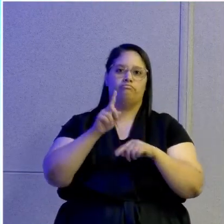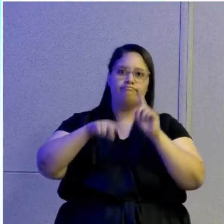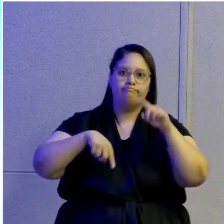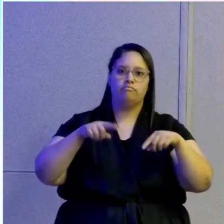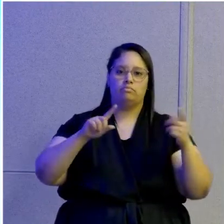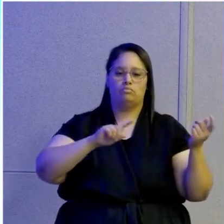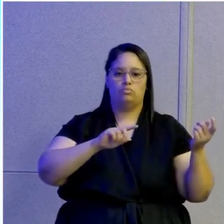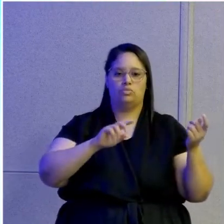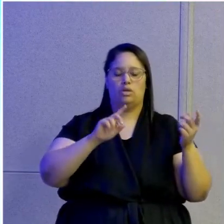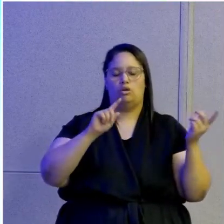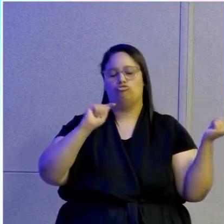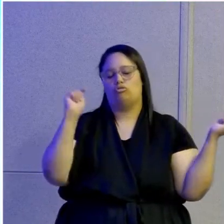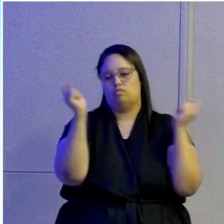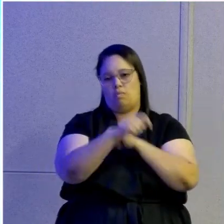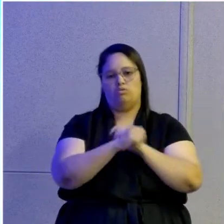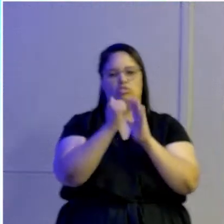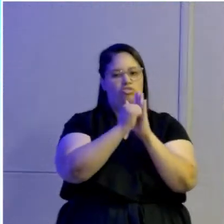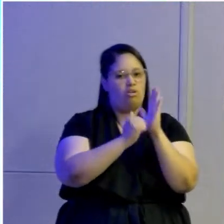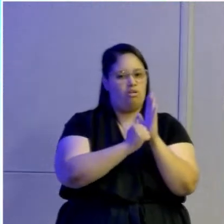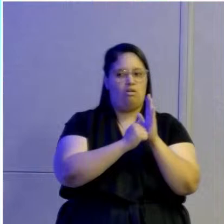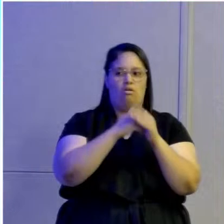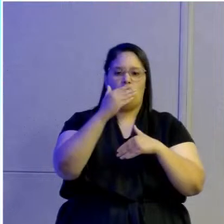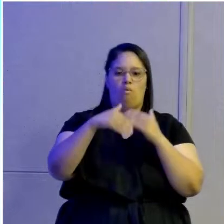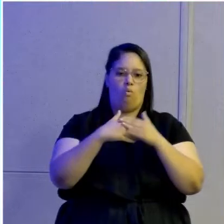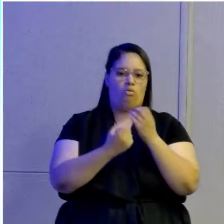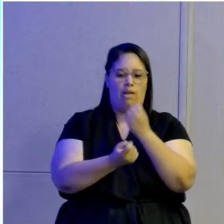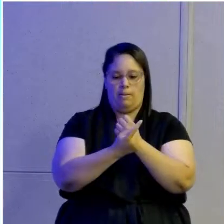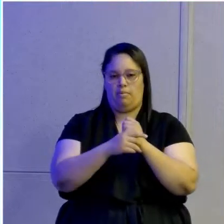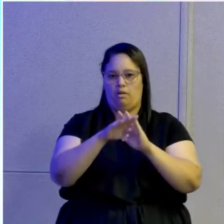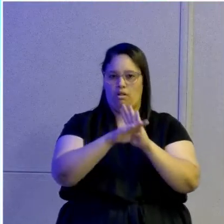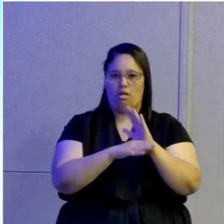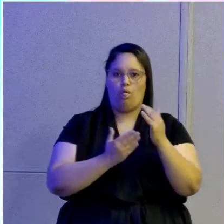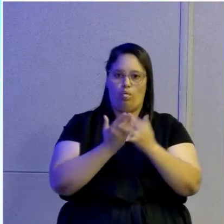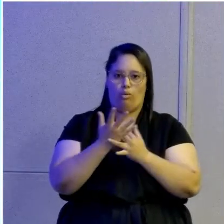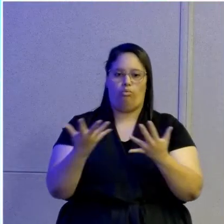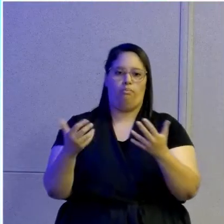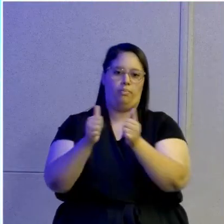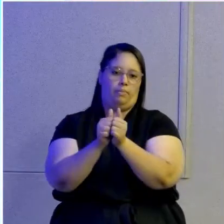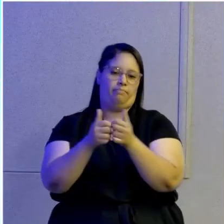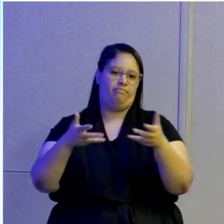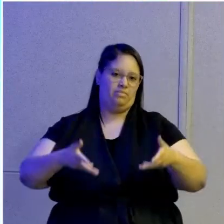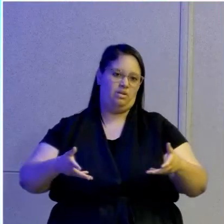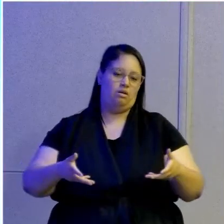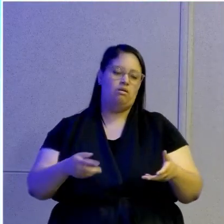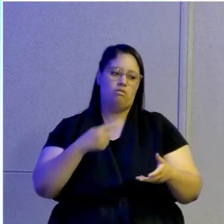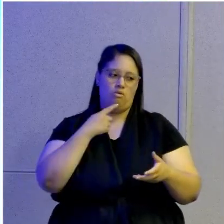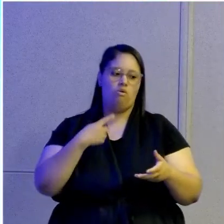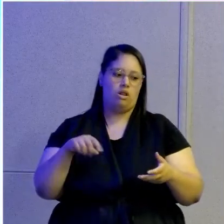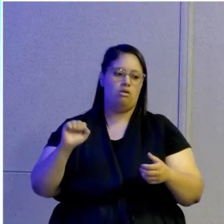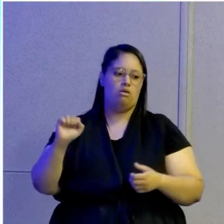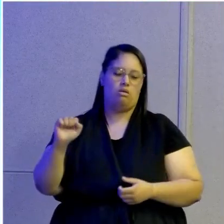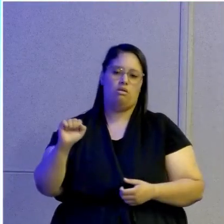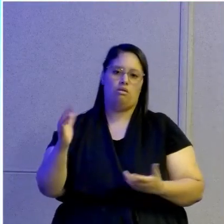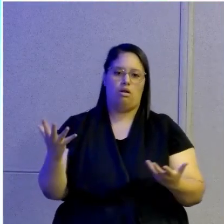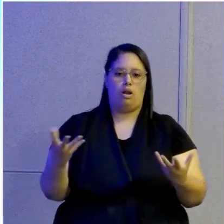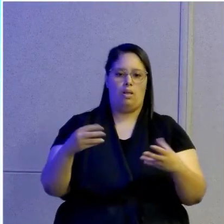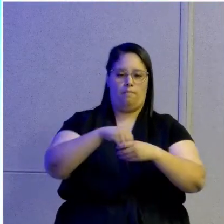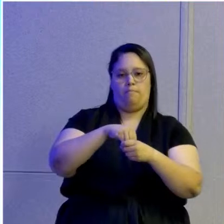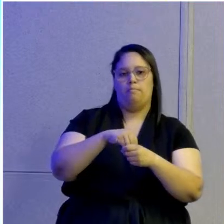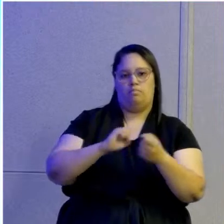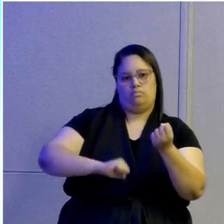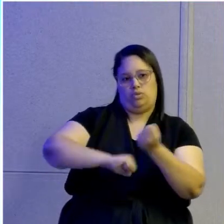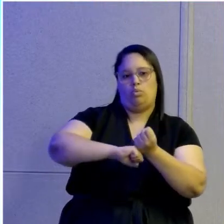transformation agenda, with all the things that happens through this collaboration, really he's also part and